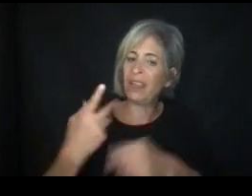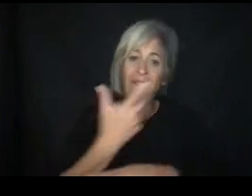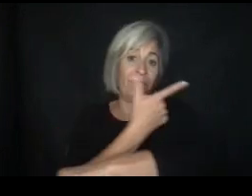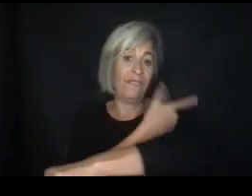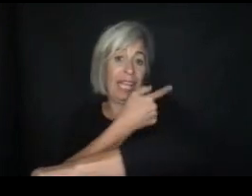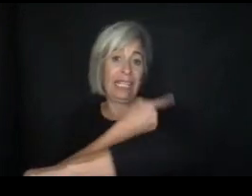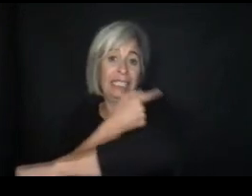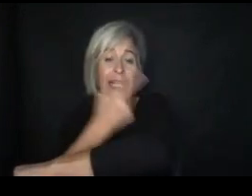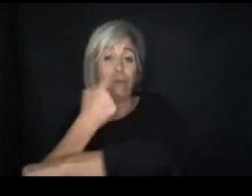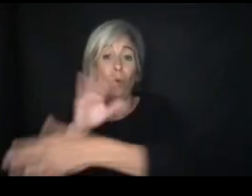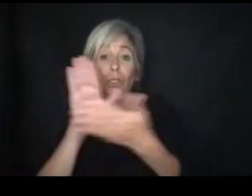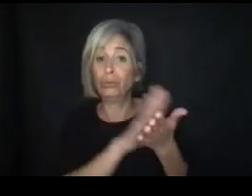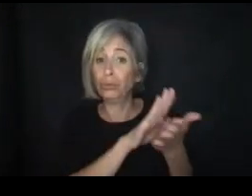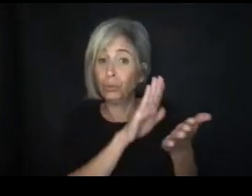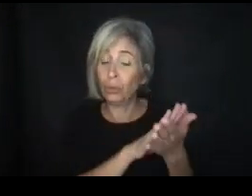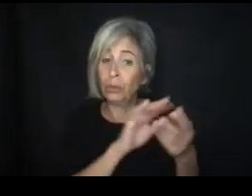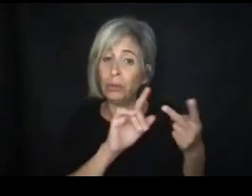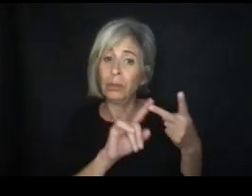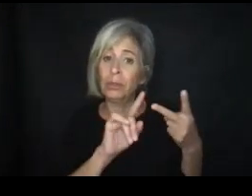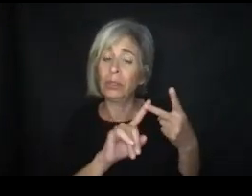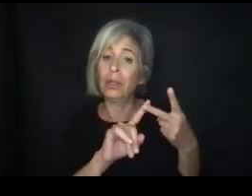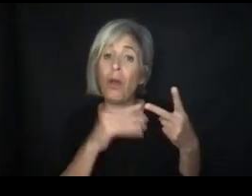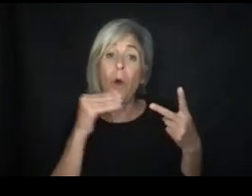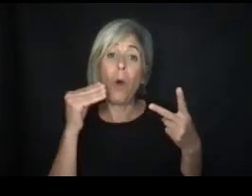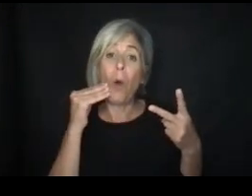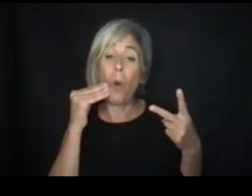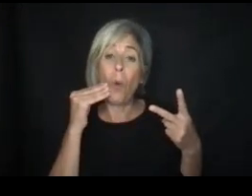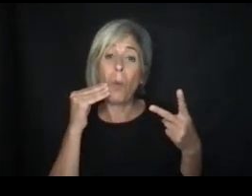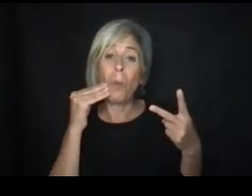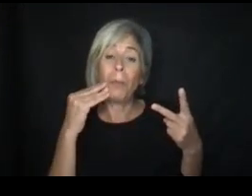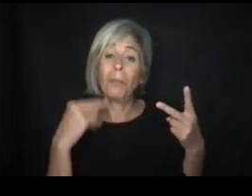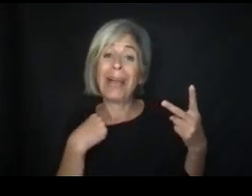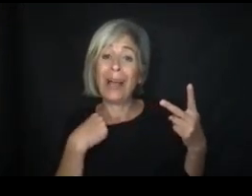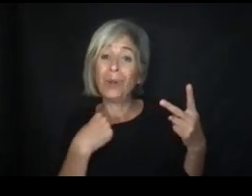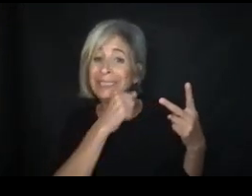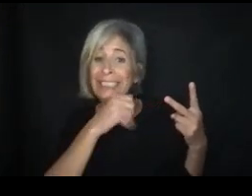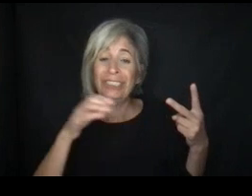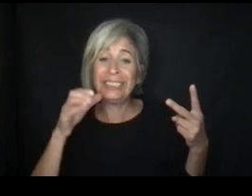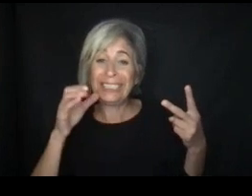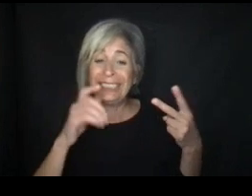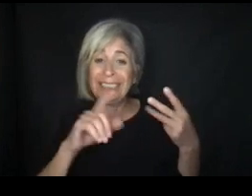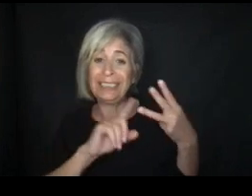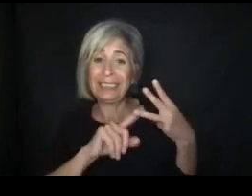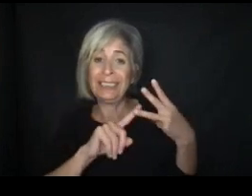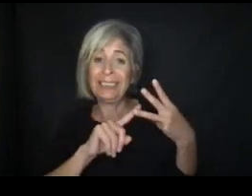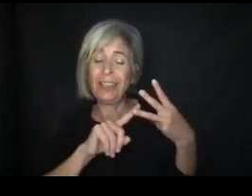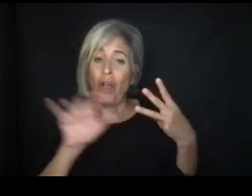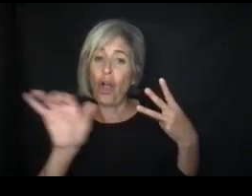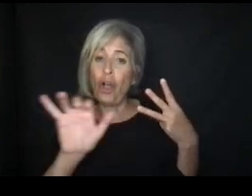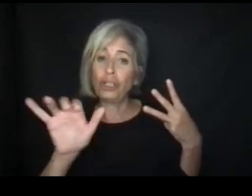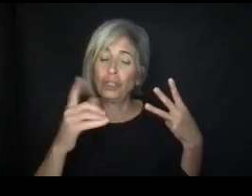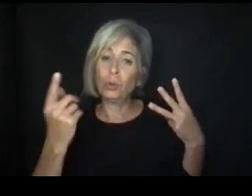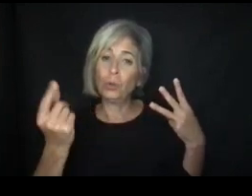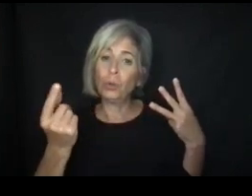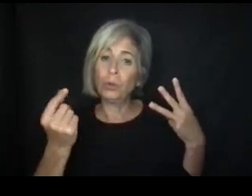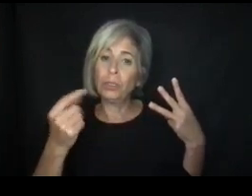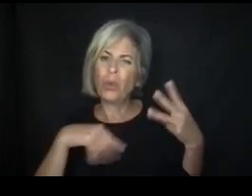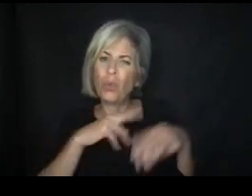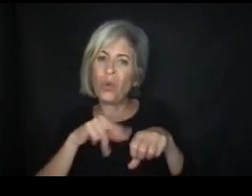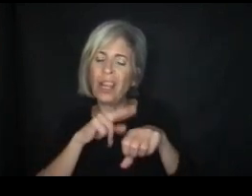for schools, we've been doing homebound seniors, and we've been doing